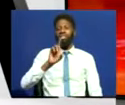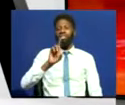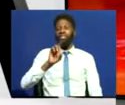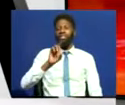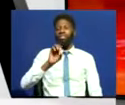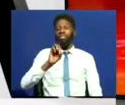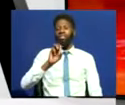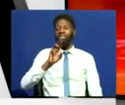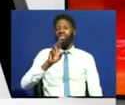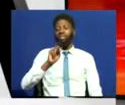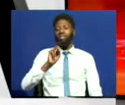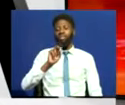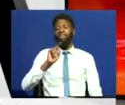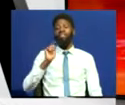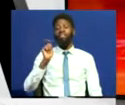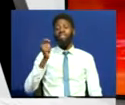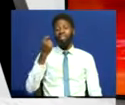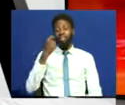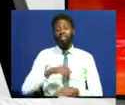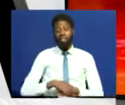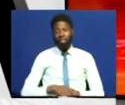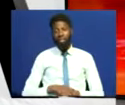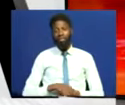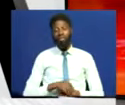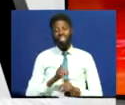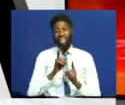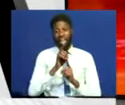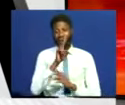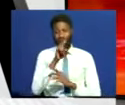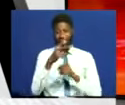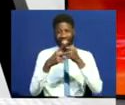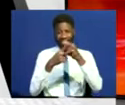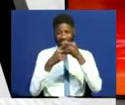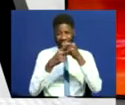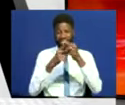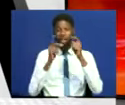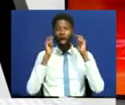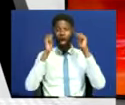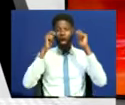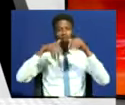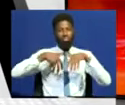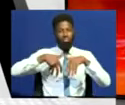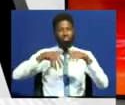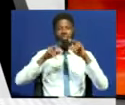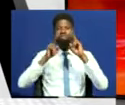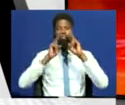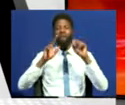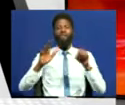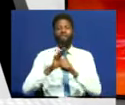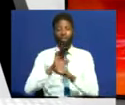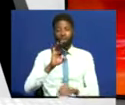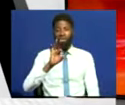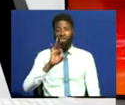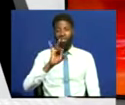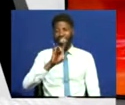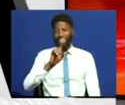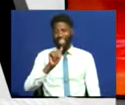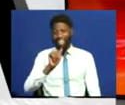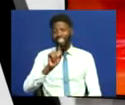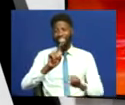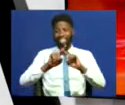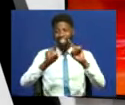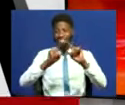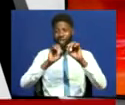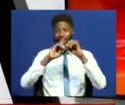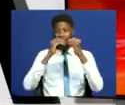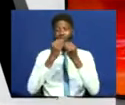27th, Osikimia, FIDA, and other women rights organizations will be leading. leading and other civil societies will be leading this